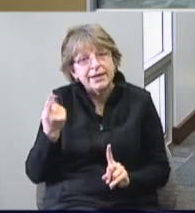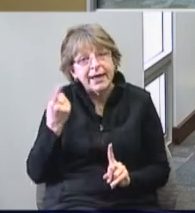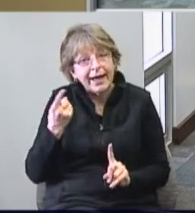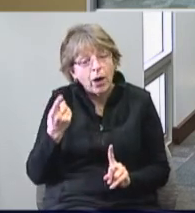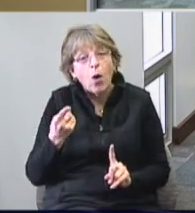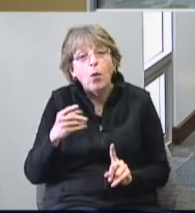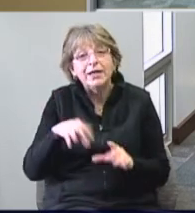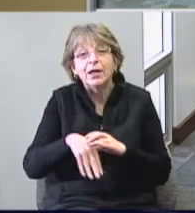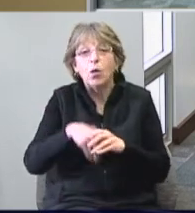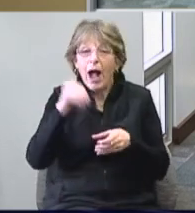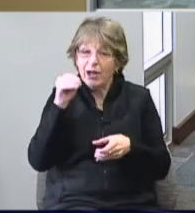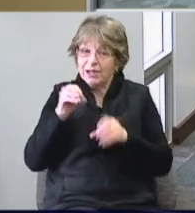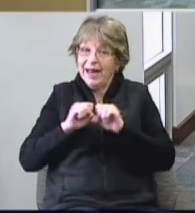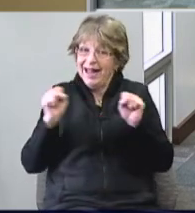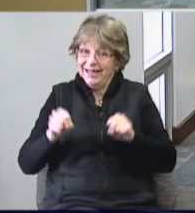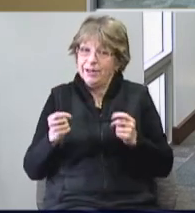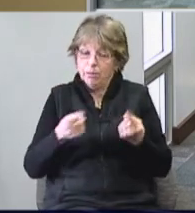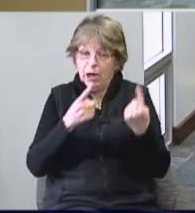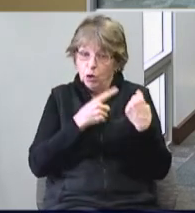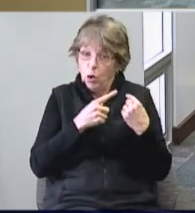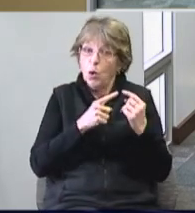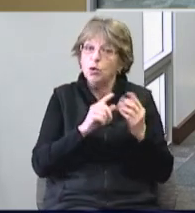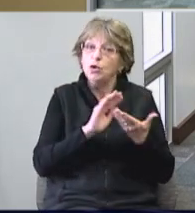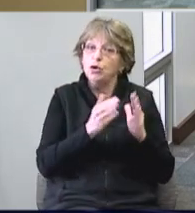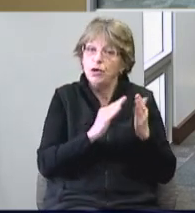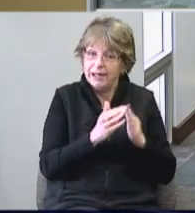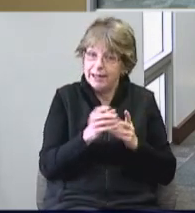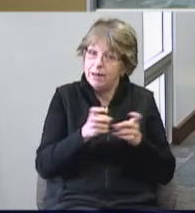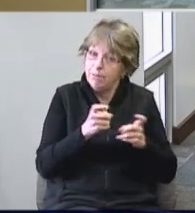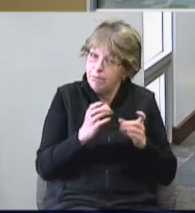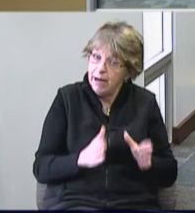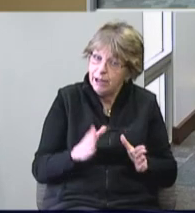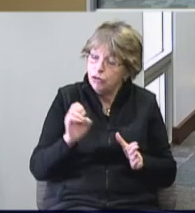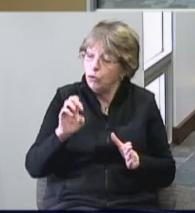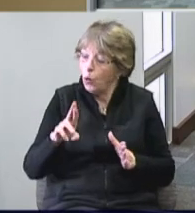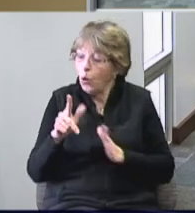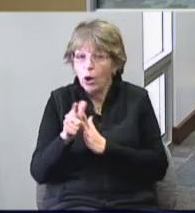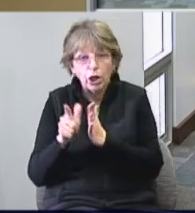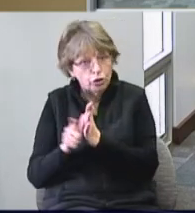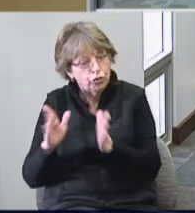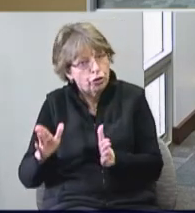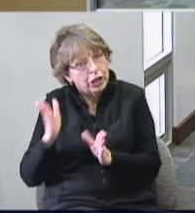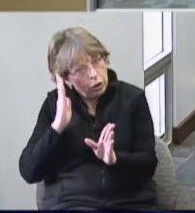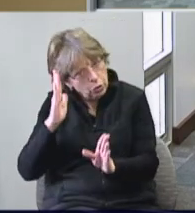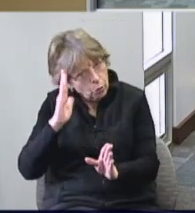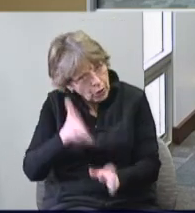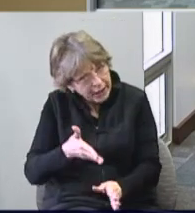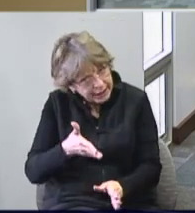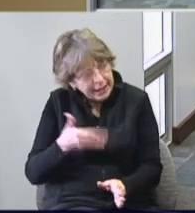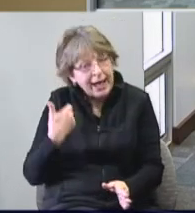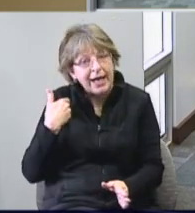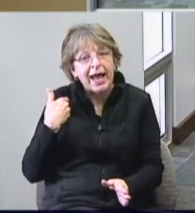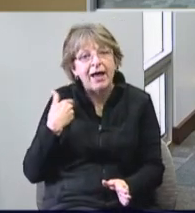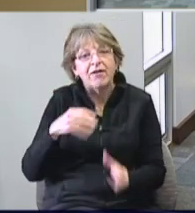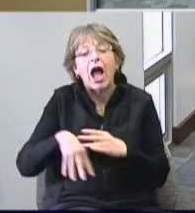of that system and go to the city attorney or the city manager directly and have an outside,